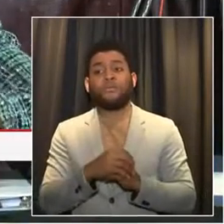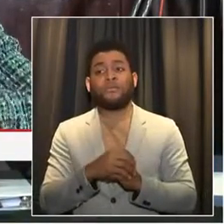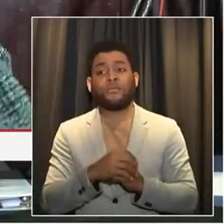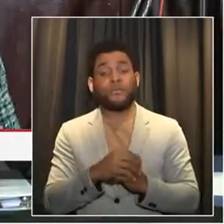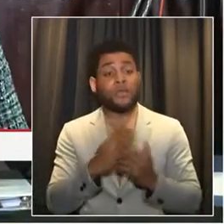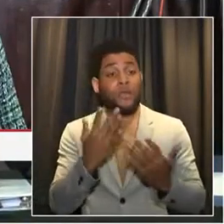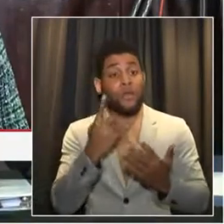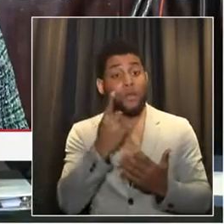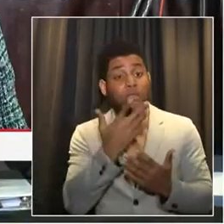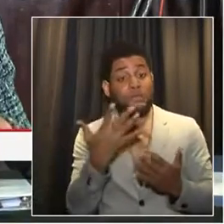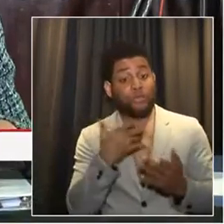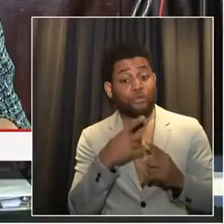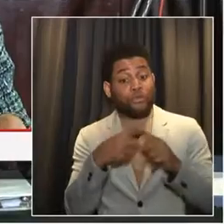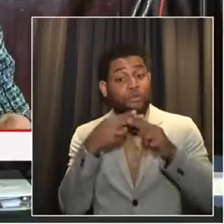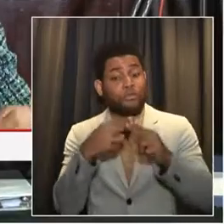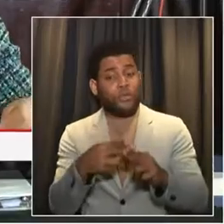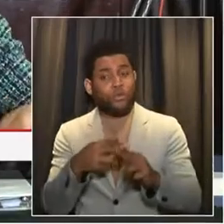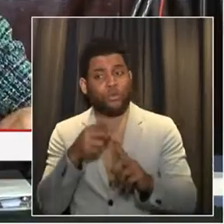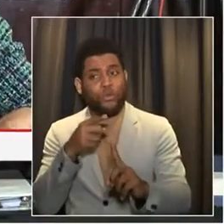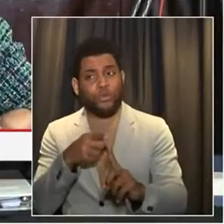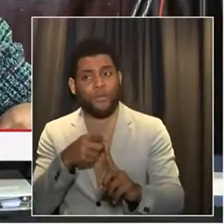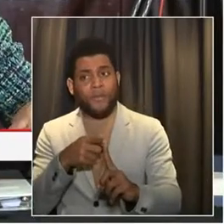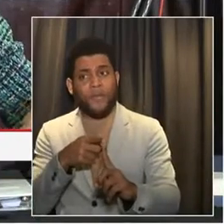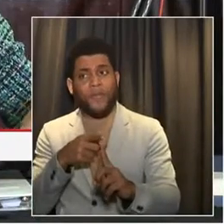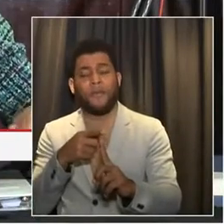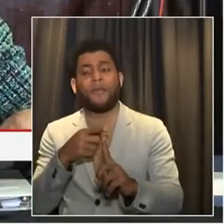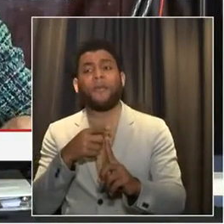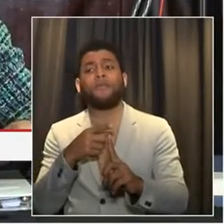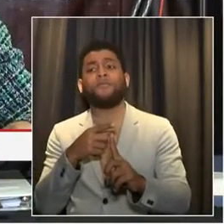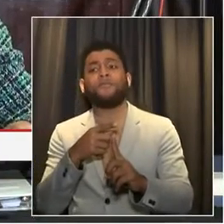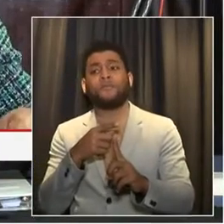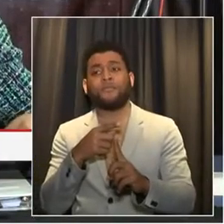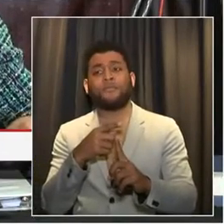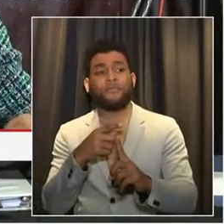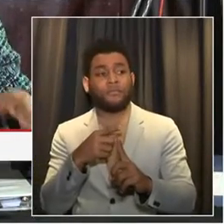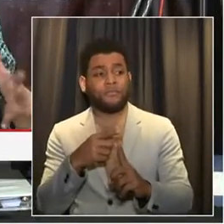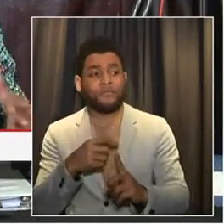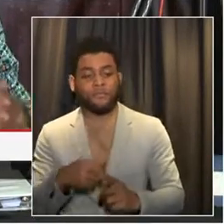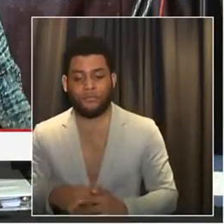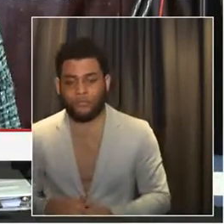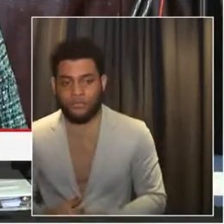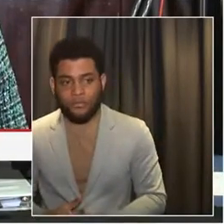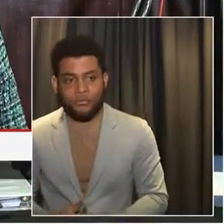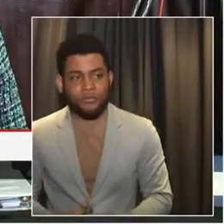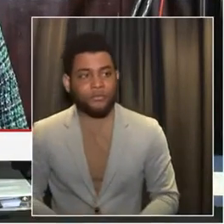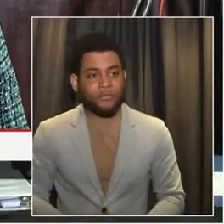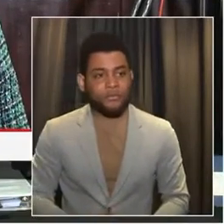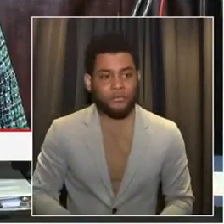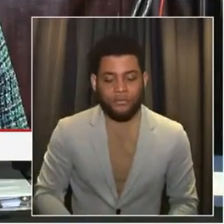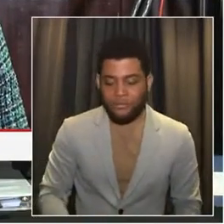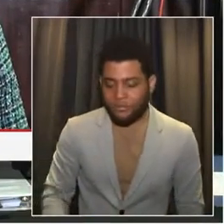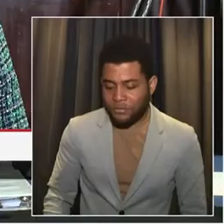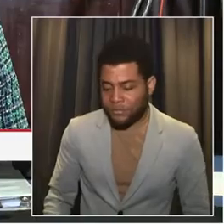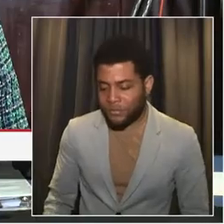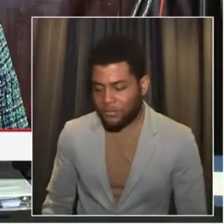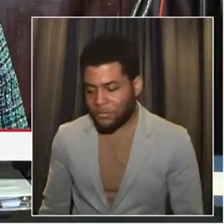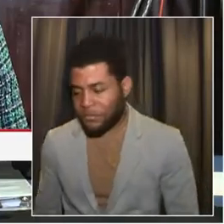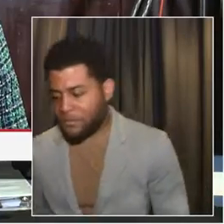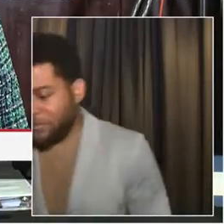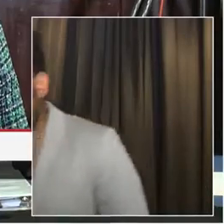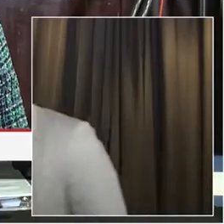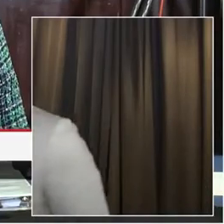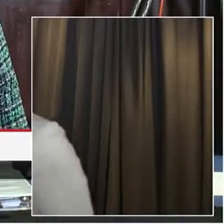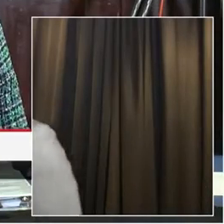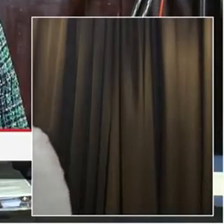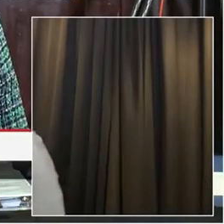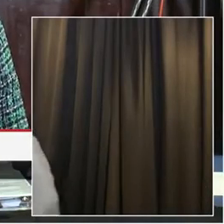to mention that I'm going to carve out some time on my schedule weekly that I'll call office hours for council